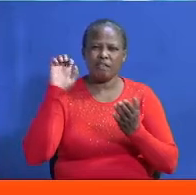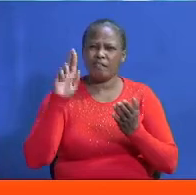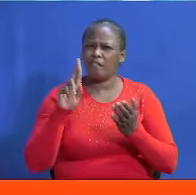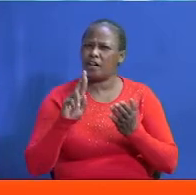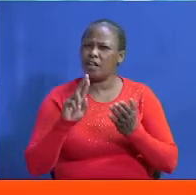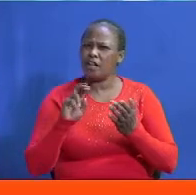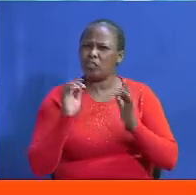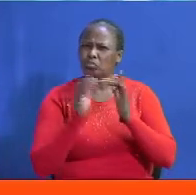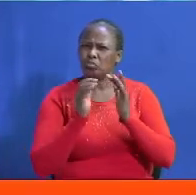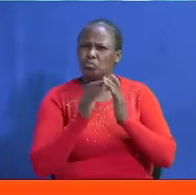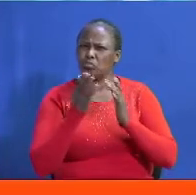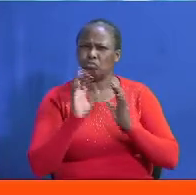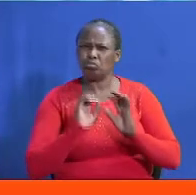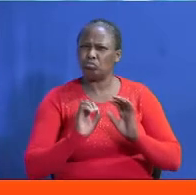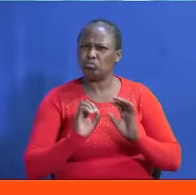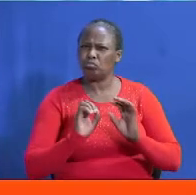network. So